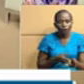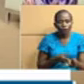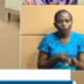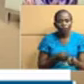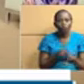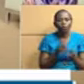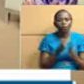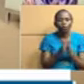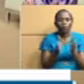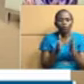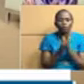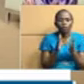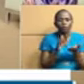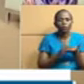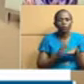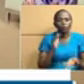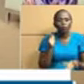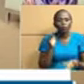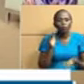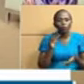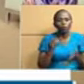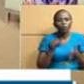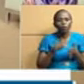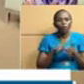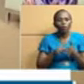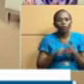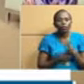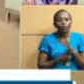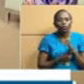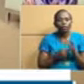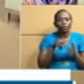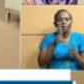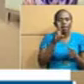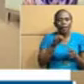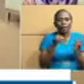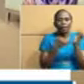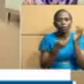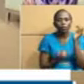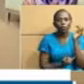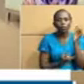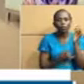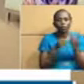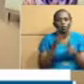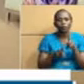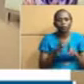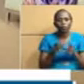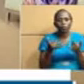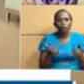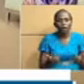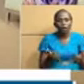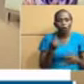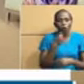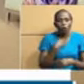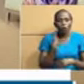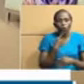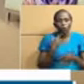to highlight more on the plight of the unemployed people right now who have been